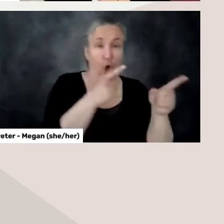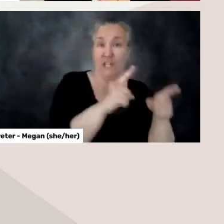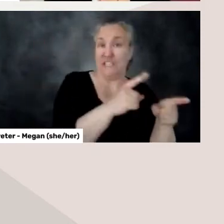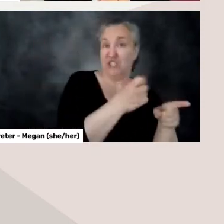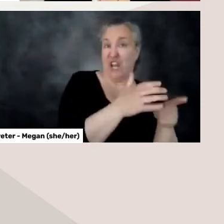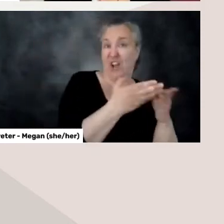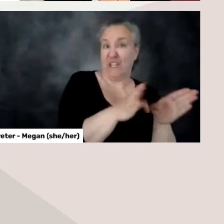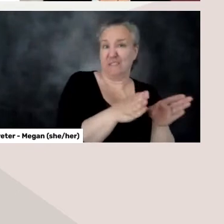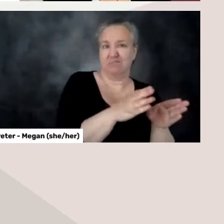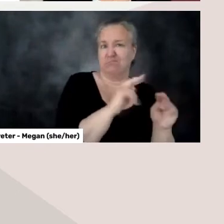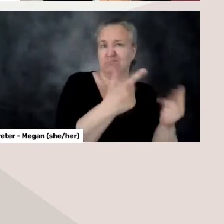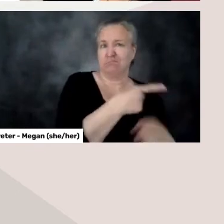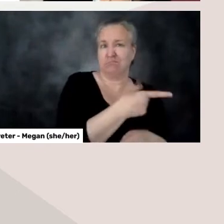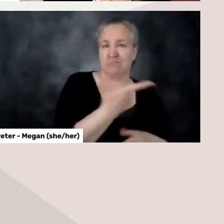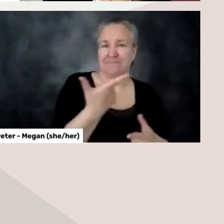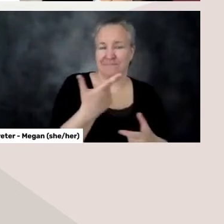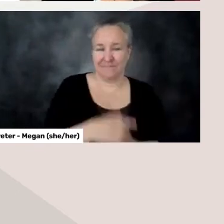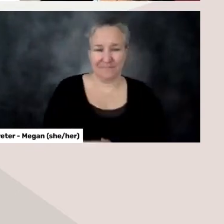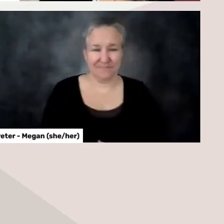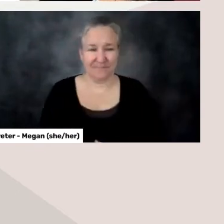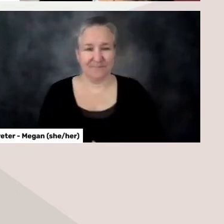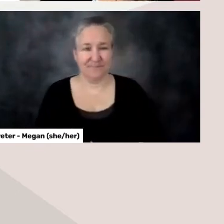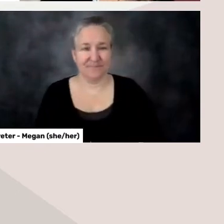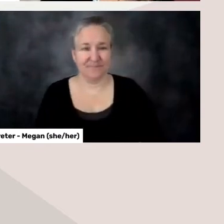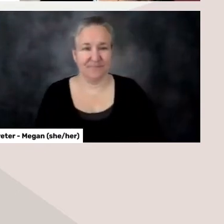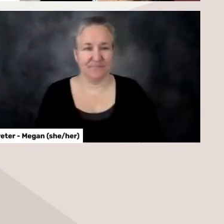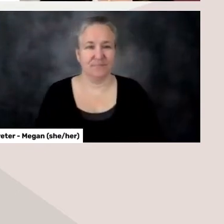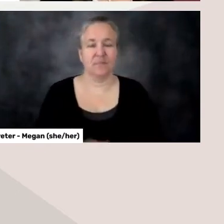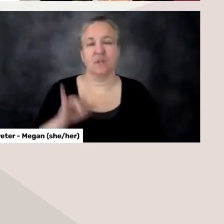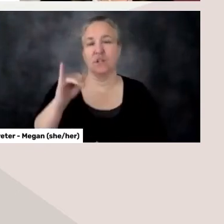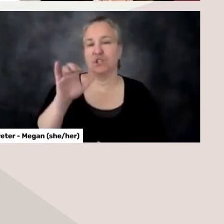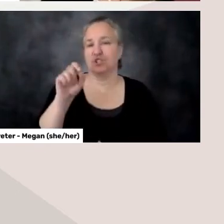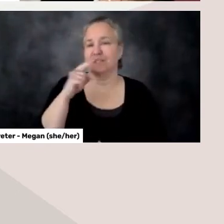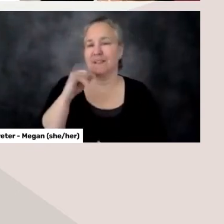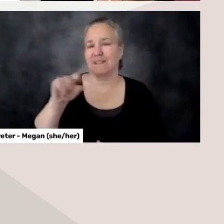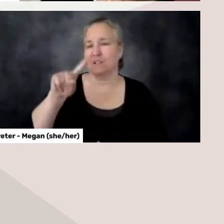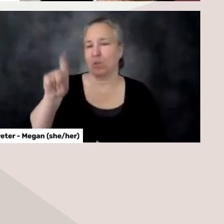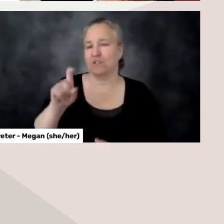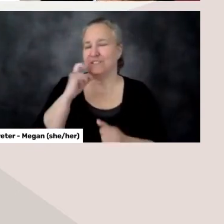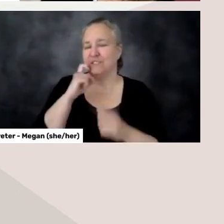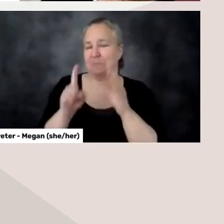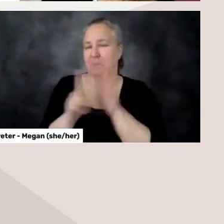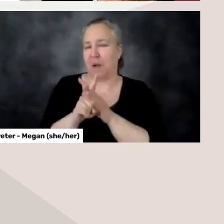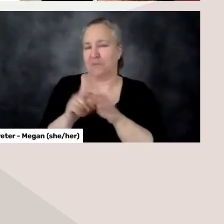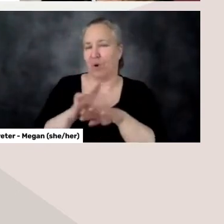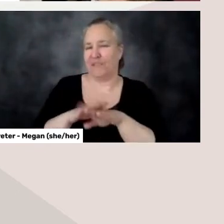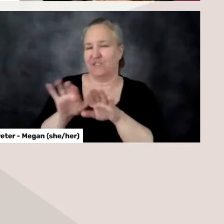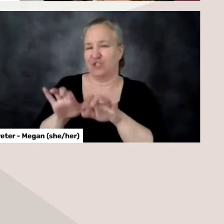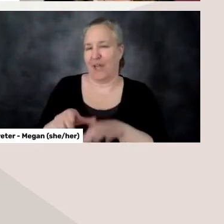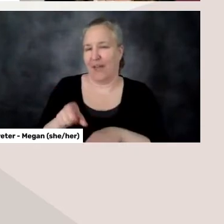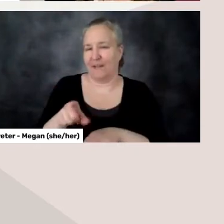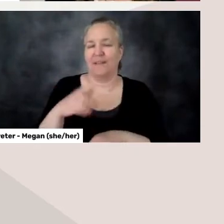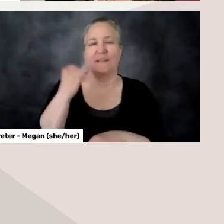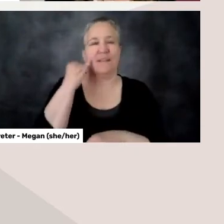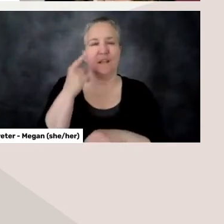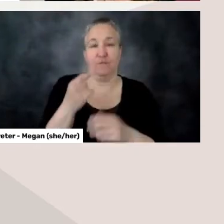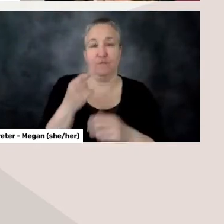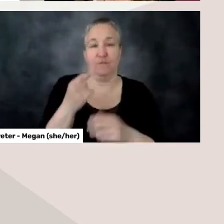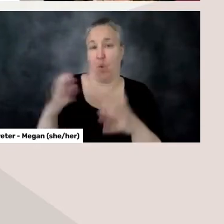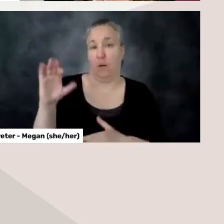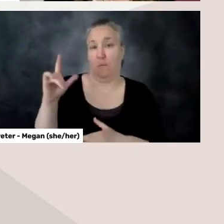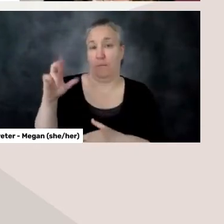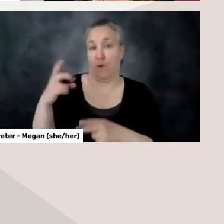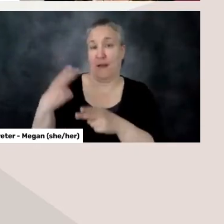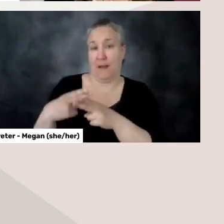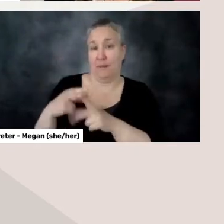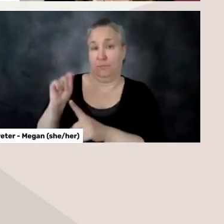was working. That's a question that it just popped up in the chat, actually, that if you want the brand